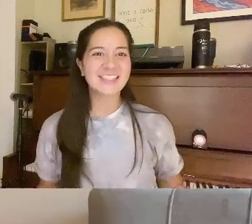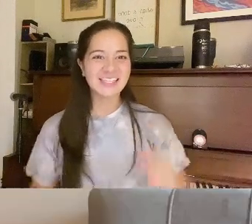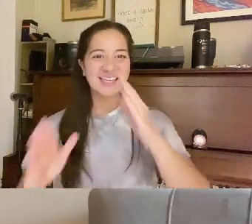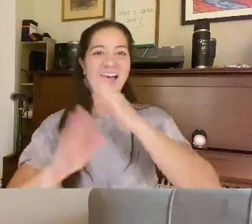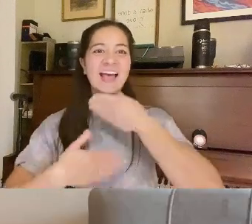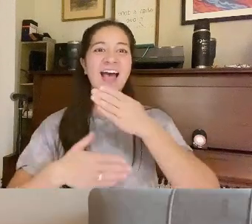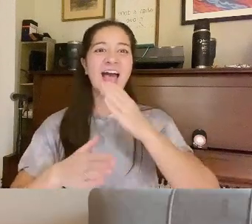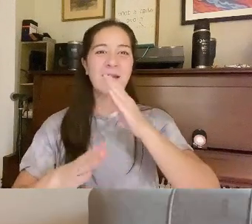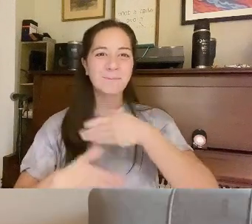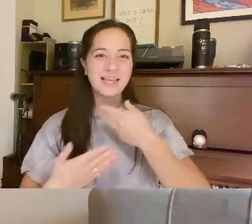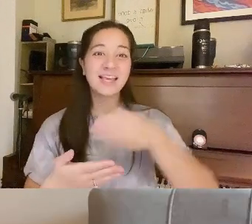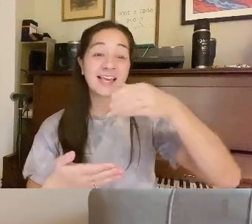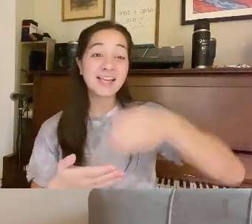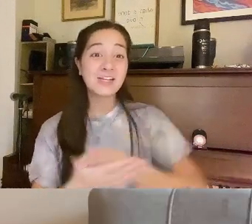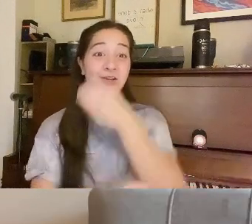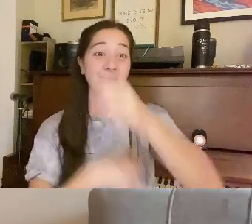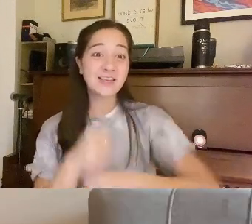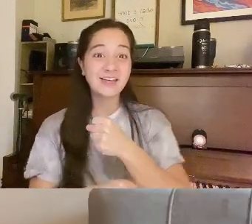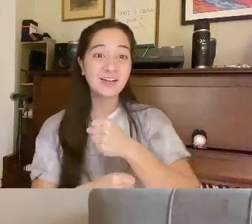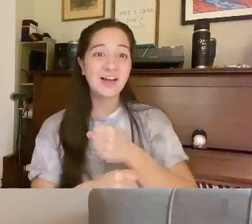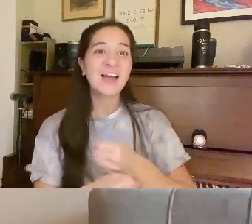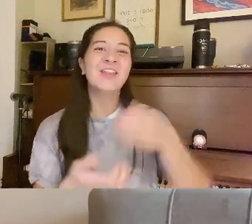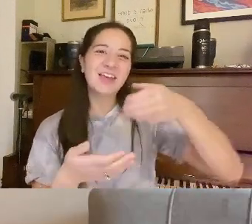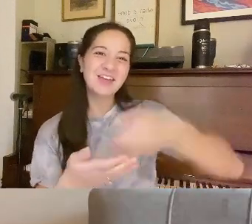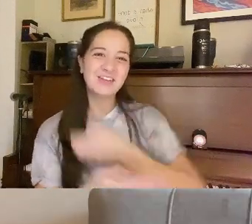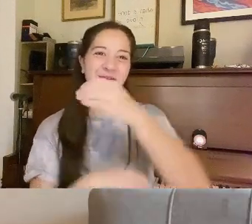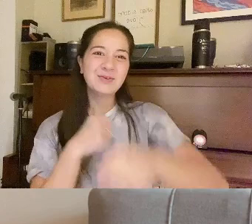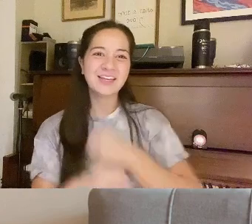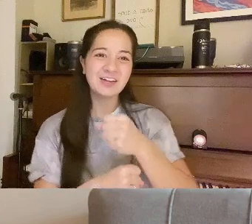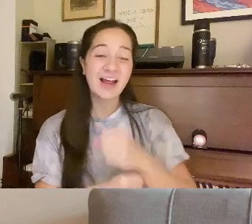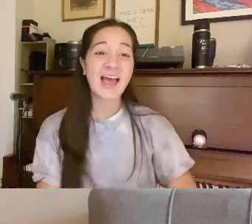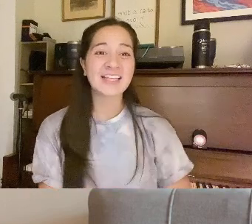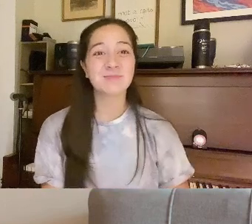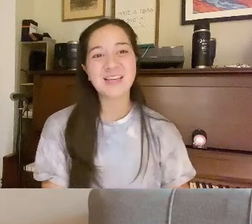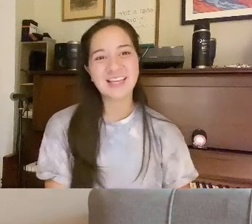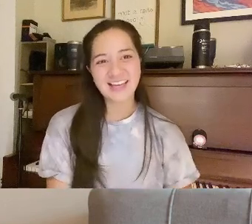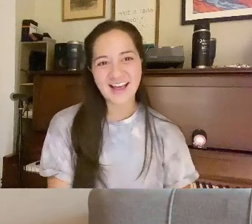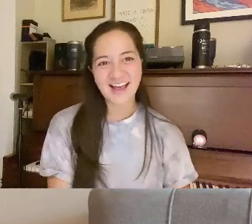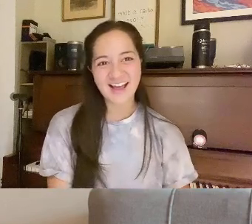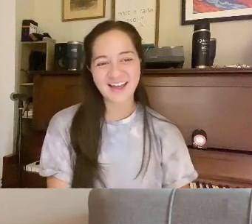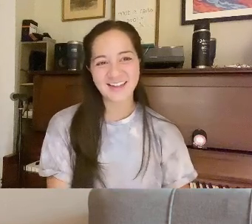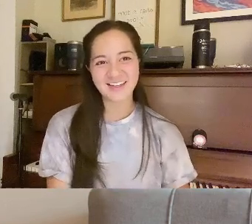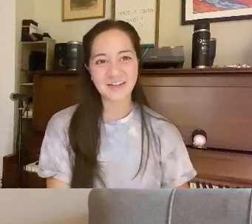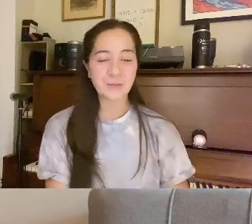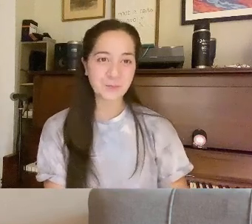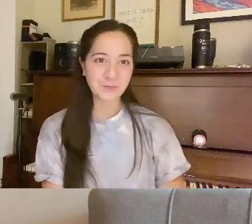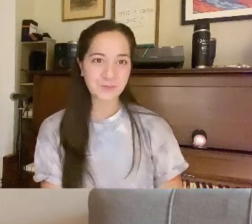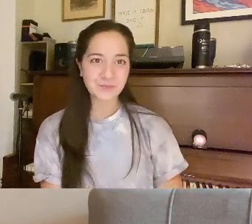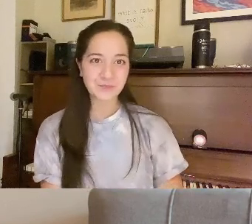everyone. Sing happy new year. The new year has